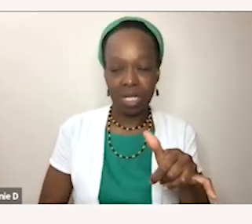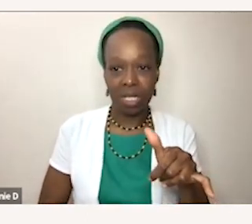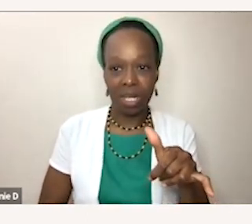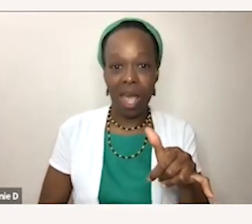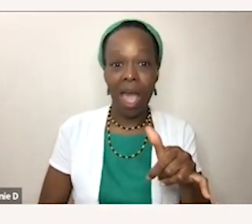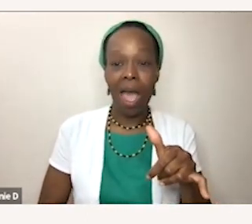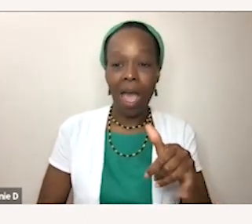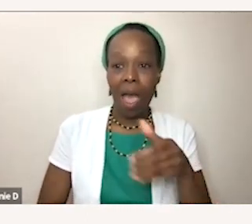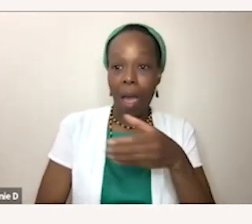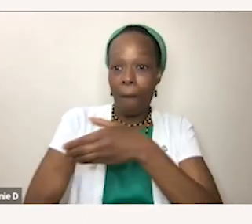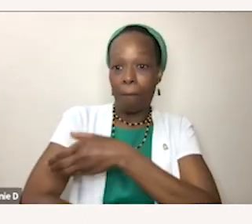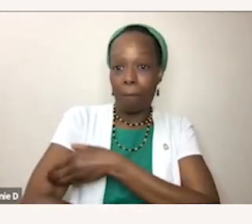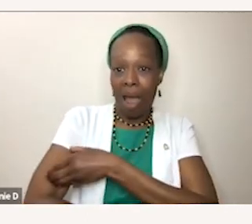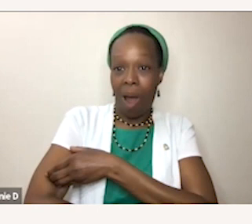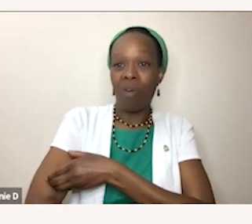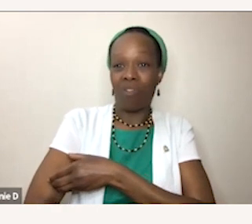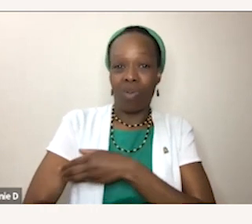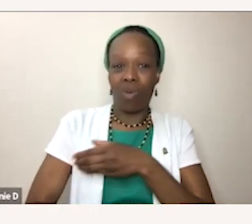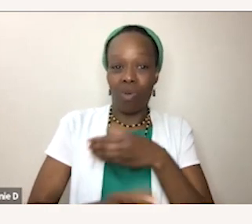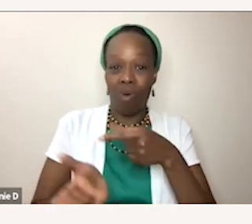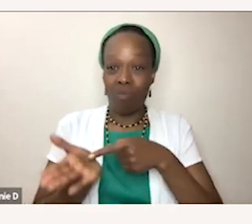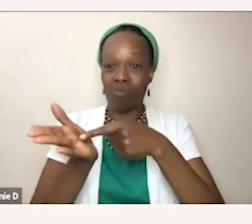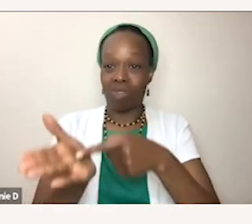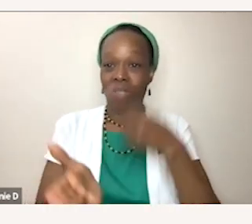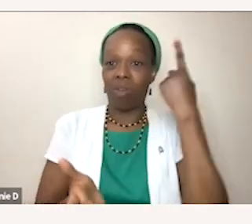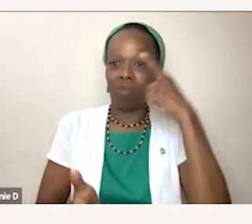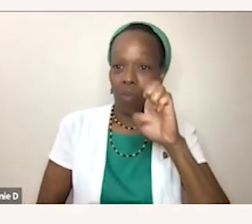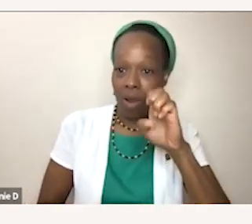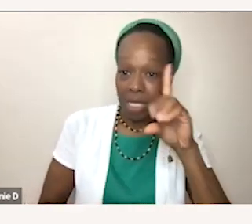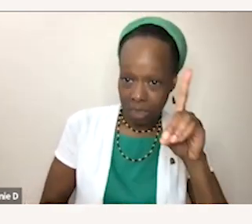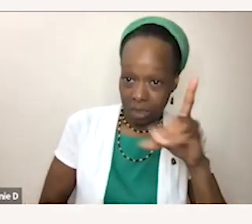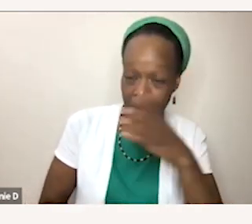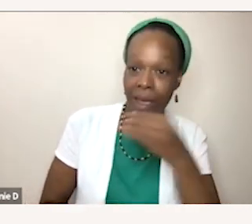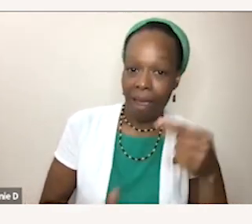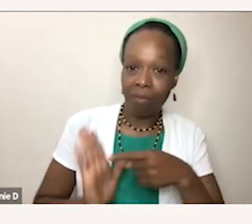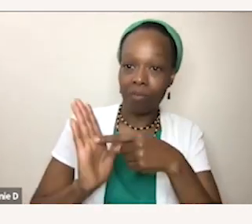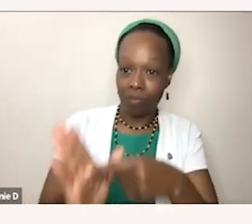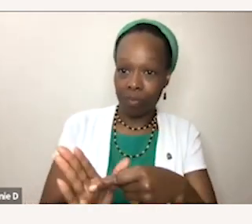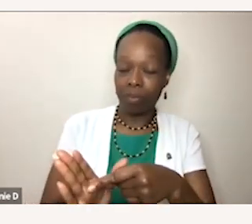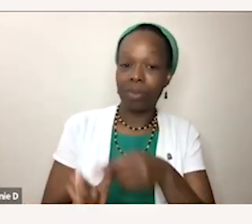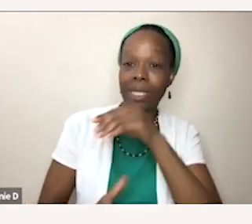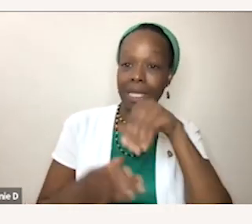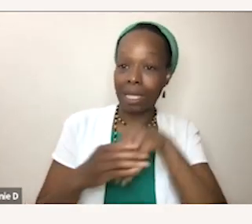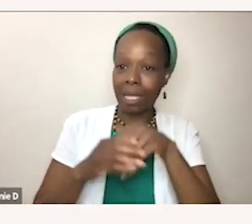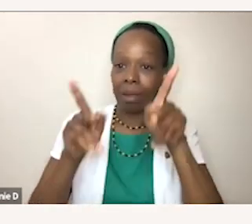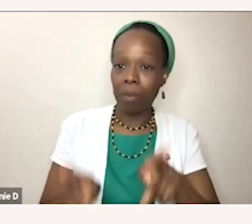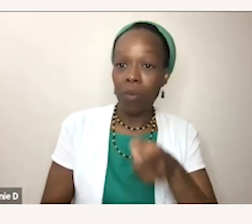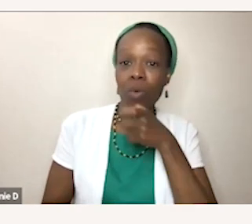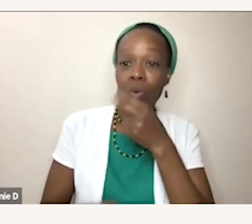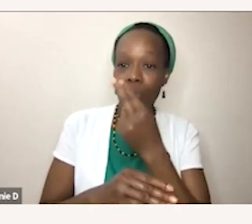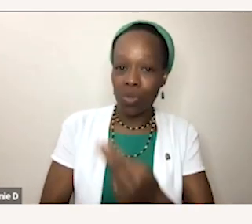resource for education and representation among folks who are using varied language and modalities